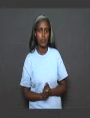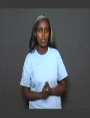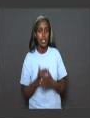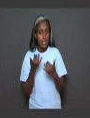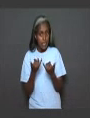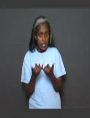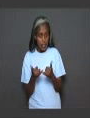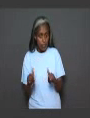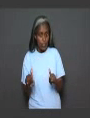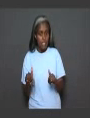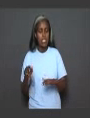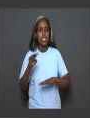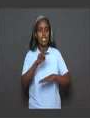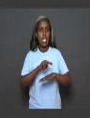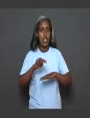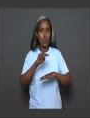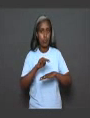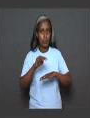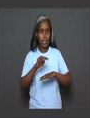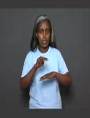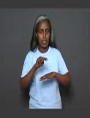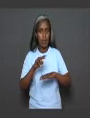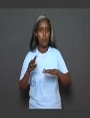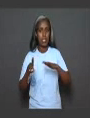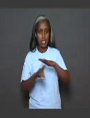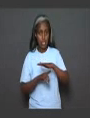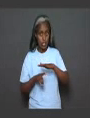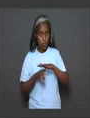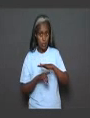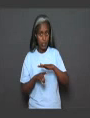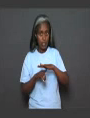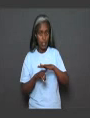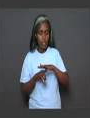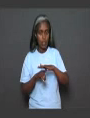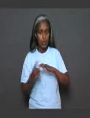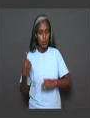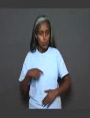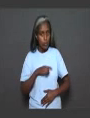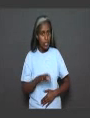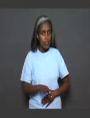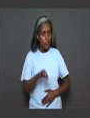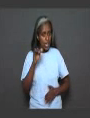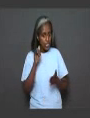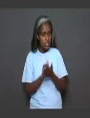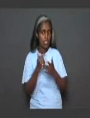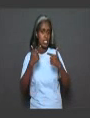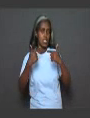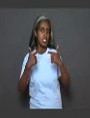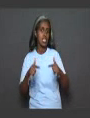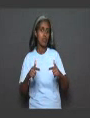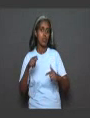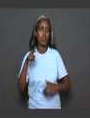Dividing the numerator by the denominator, we find that the limit